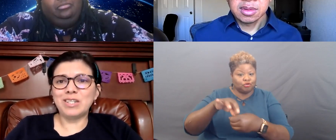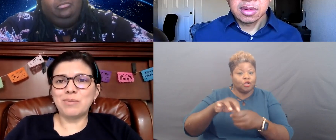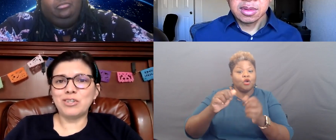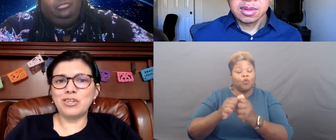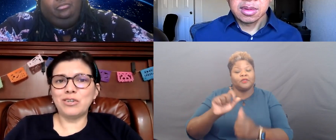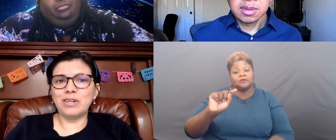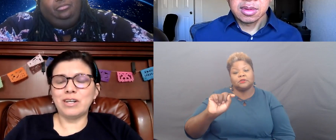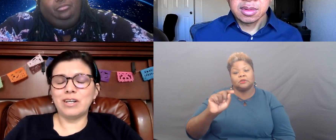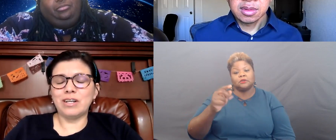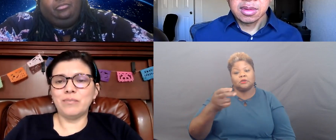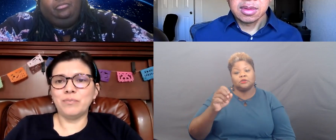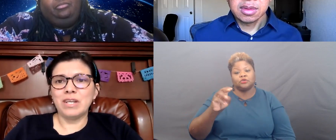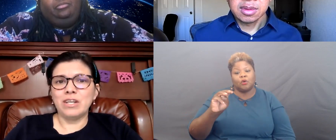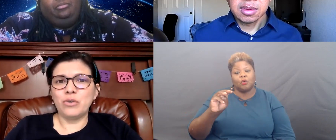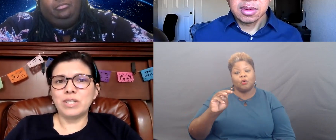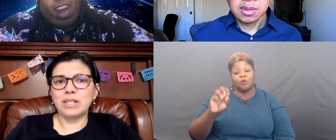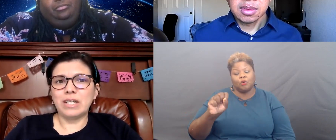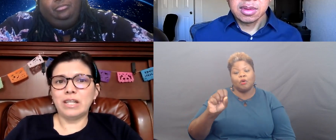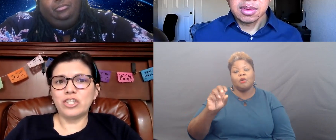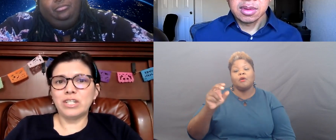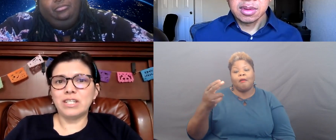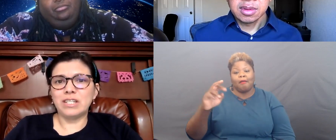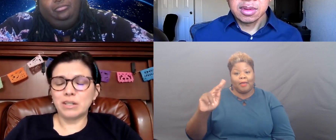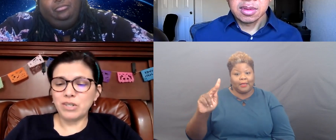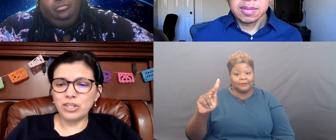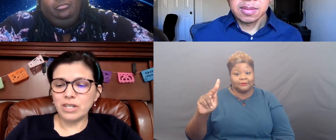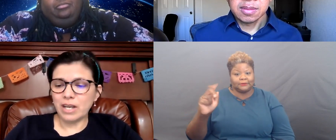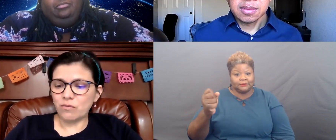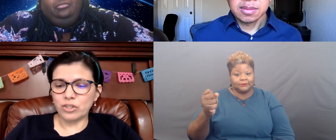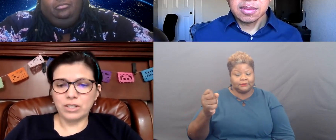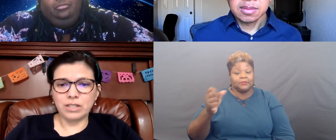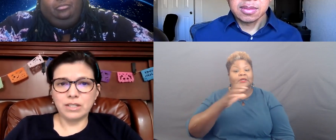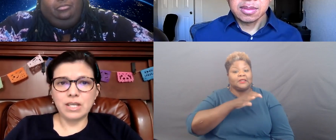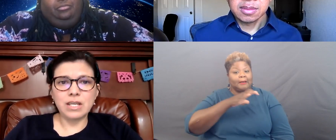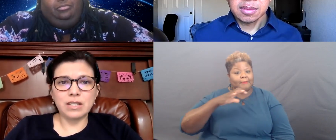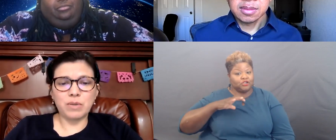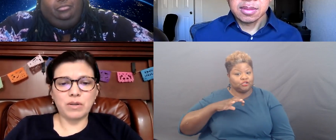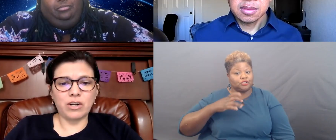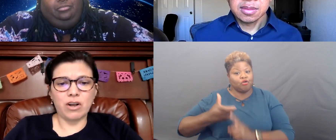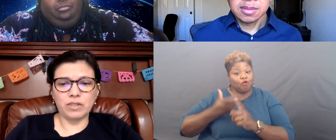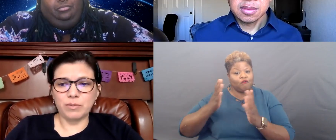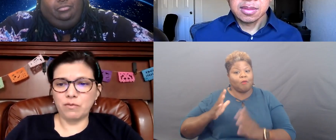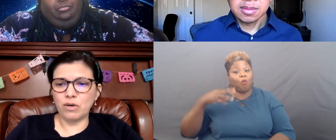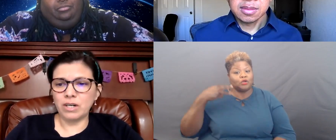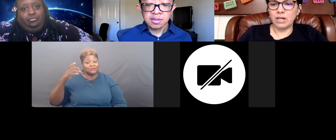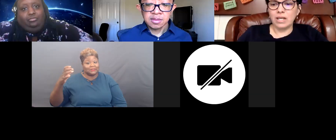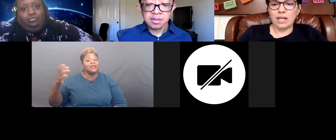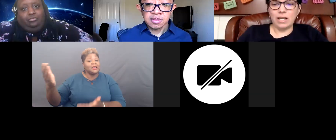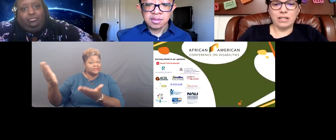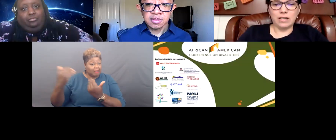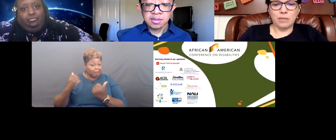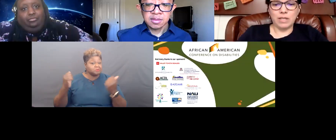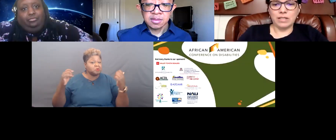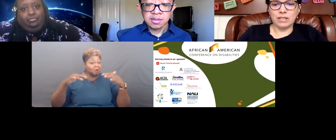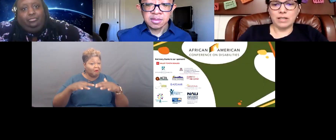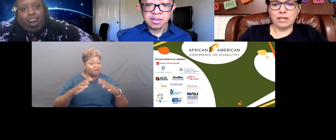Thomas Hicks, Commissioner, U.S. Election Assistance Commission out of Washington, D.C. He's been at our conference before